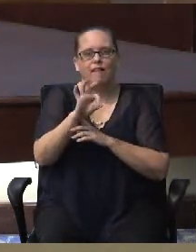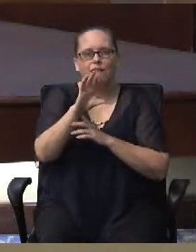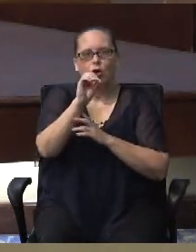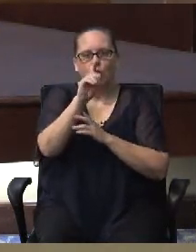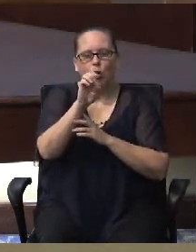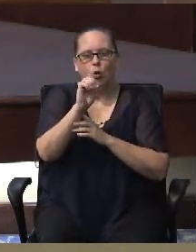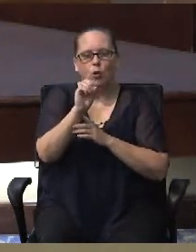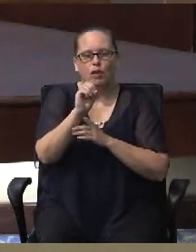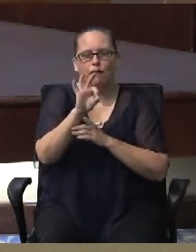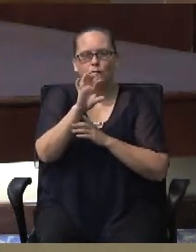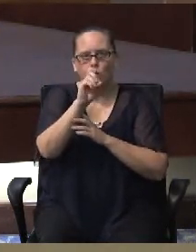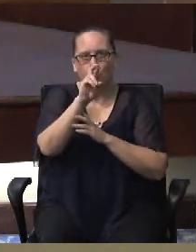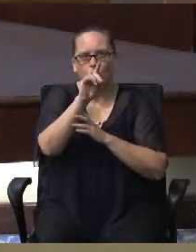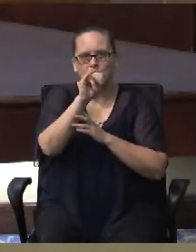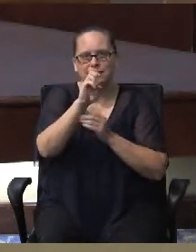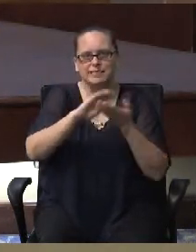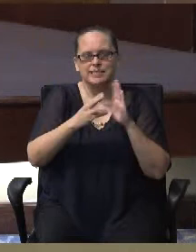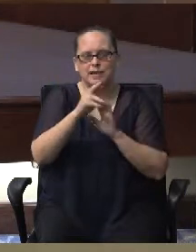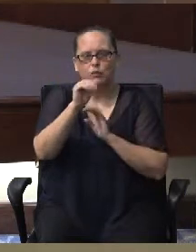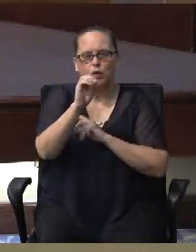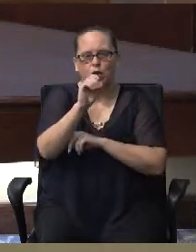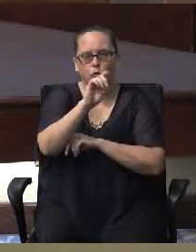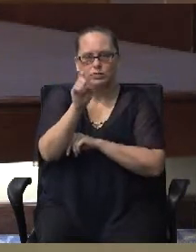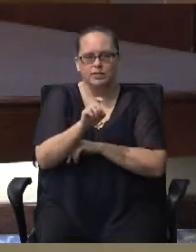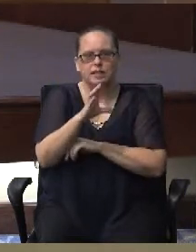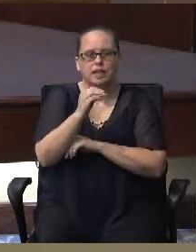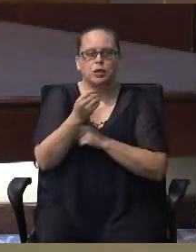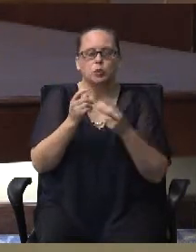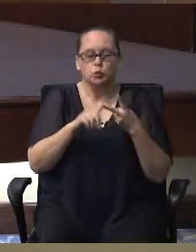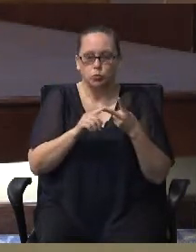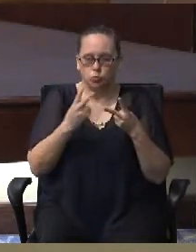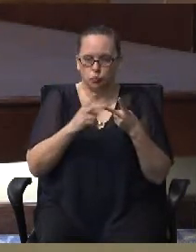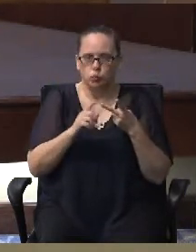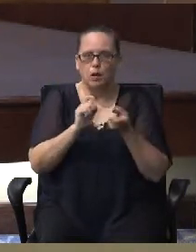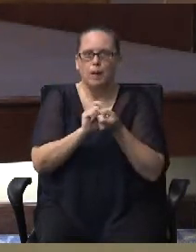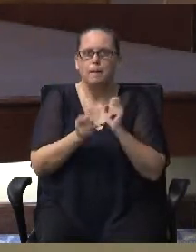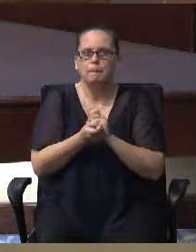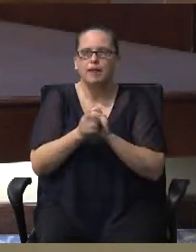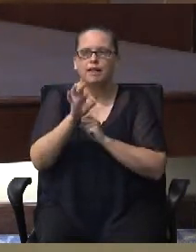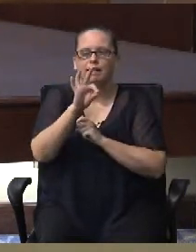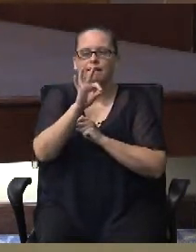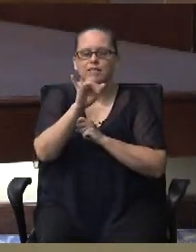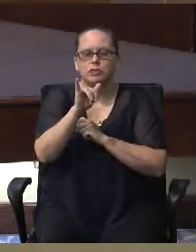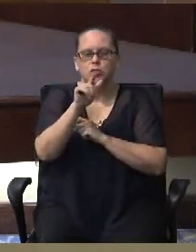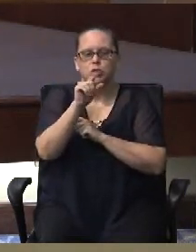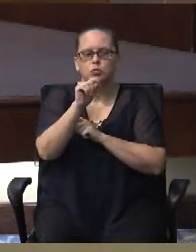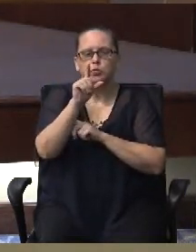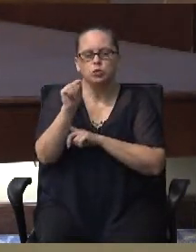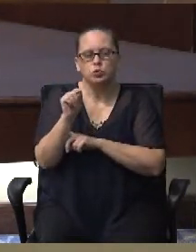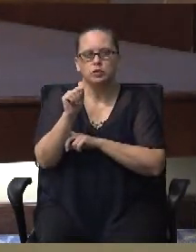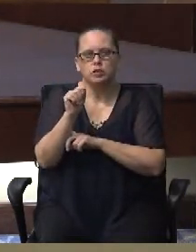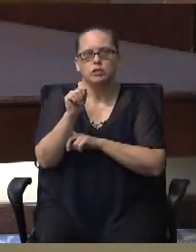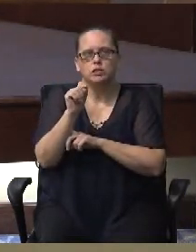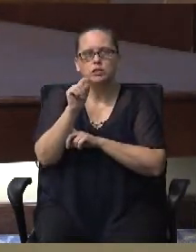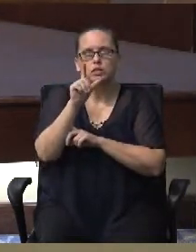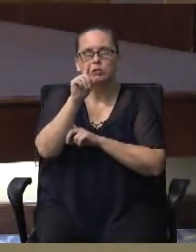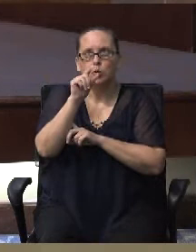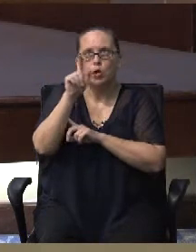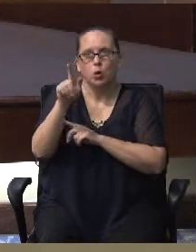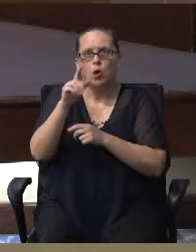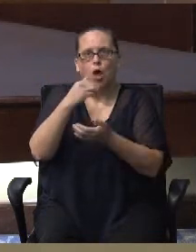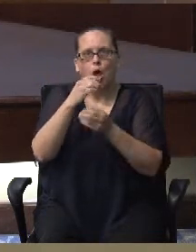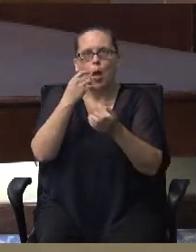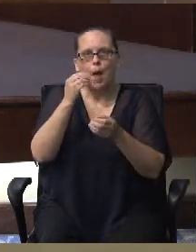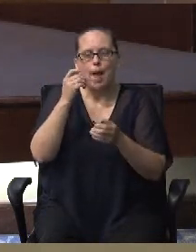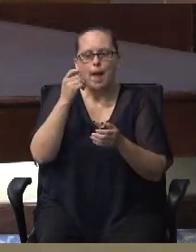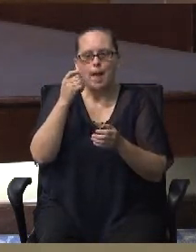of Ordinances of the City of Waco, Texas, and 2, amending the fiscal year 2020-21 operating budget